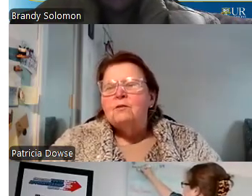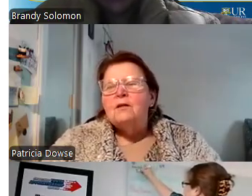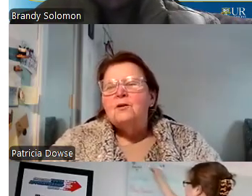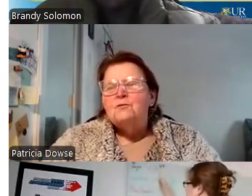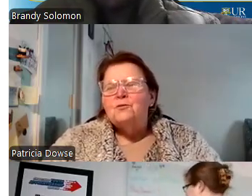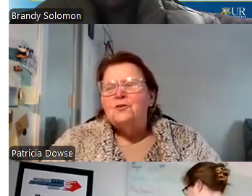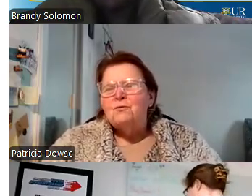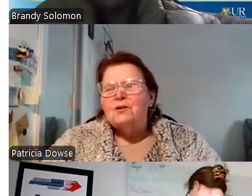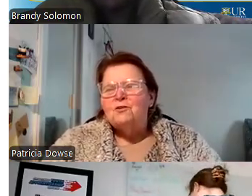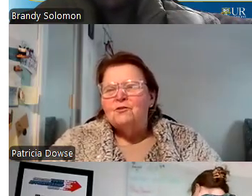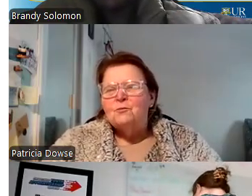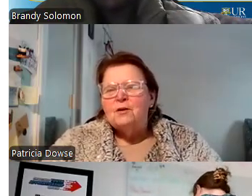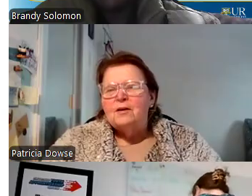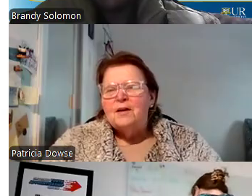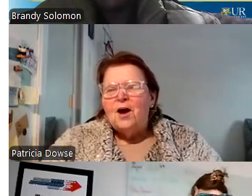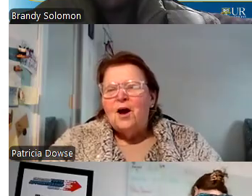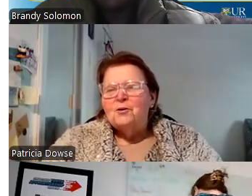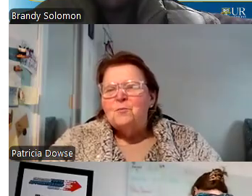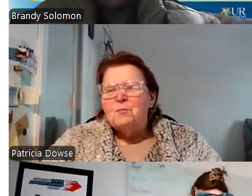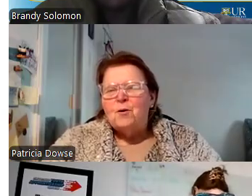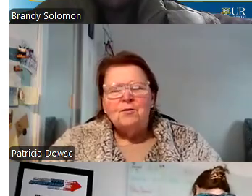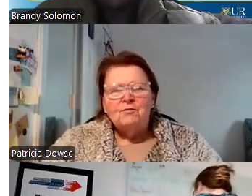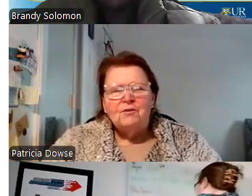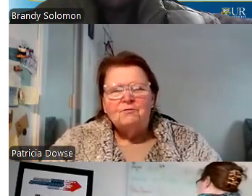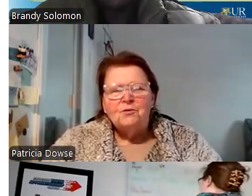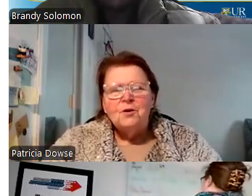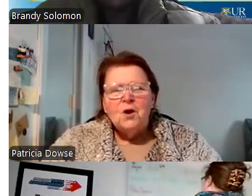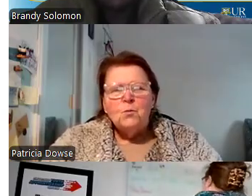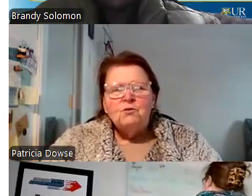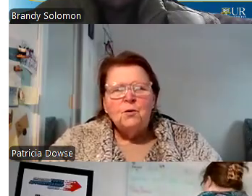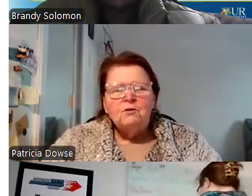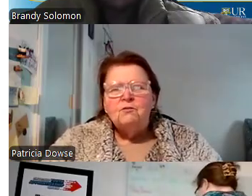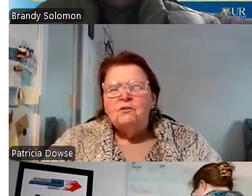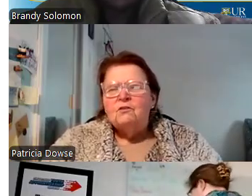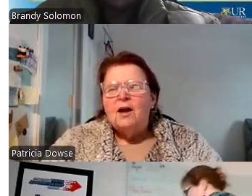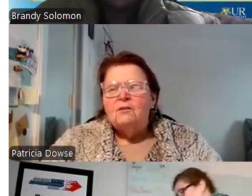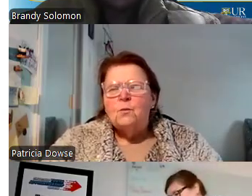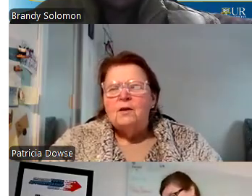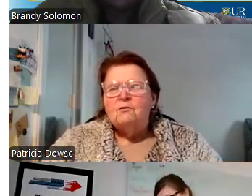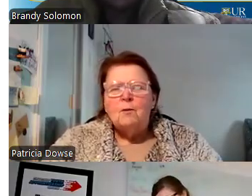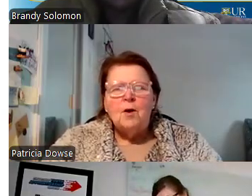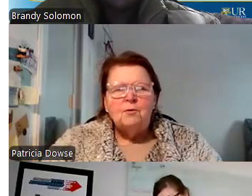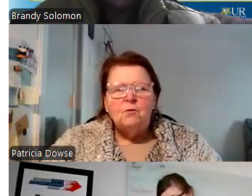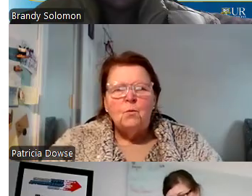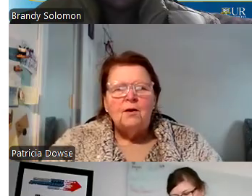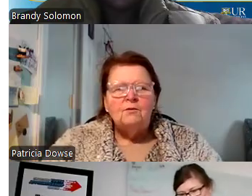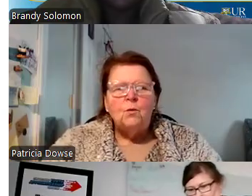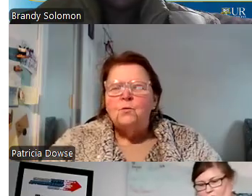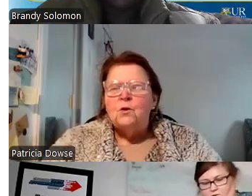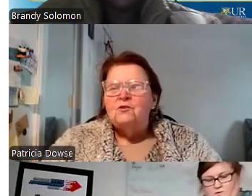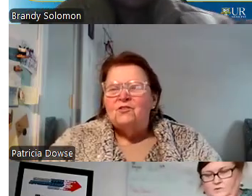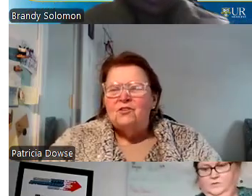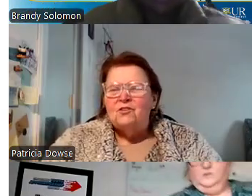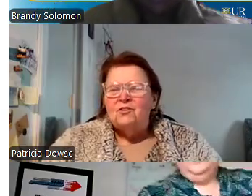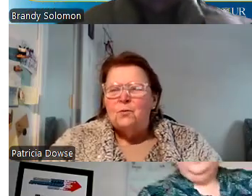leadership with the University of Rochester. It's been an honor to be a part of this stuff. So we just wanted to use this slide as a way to sum up. If you